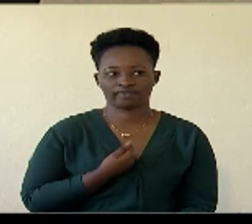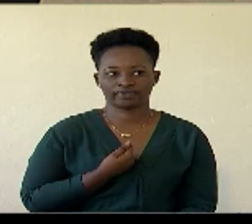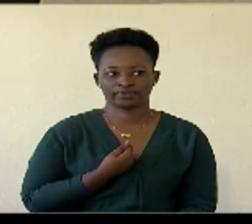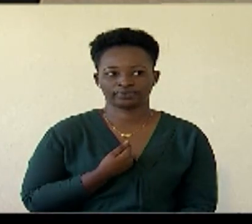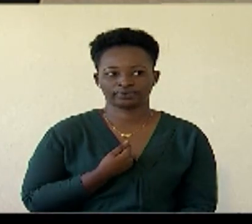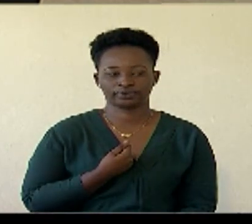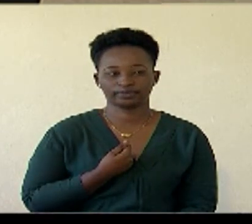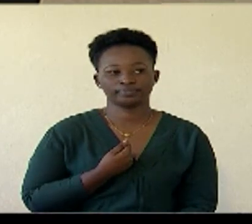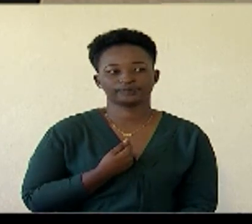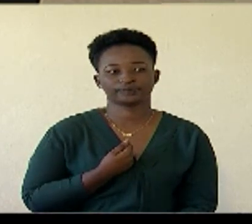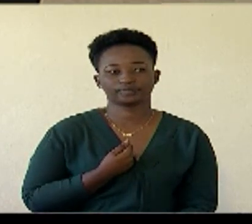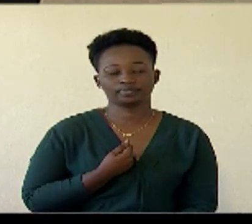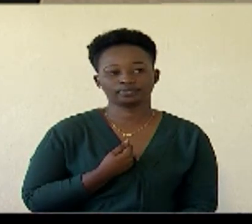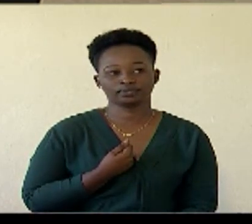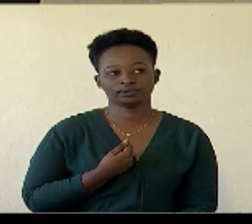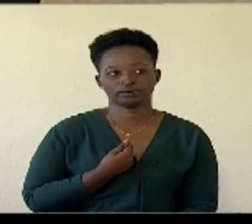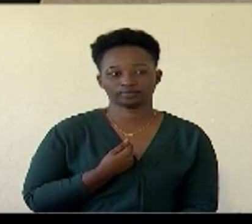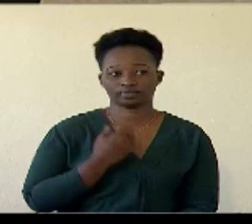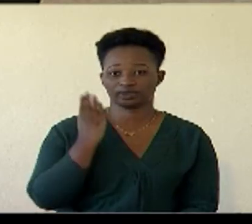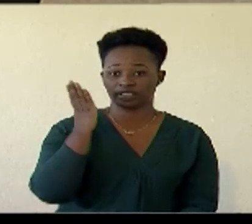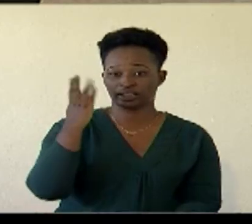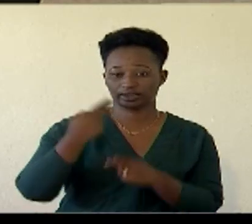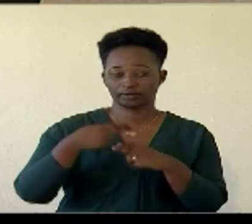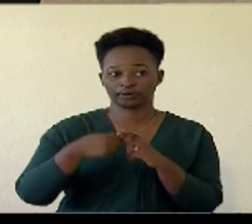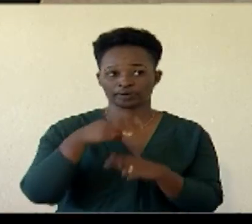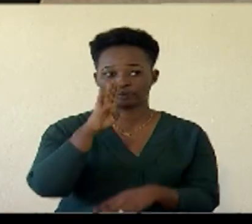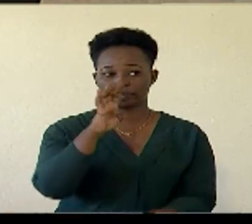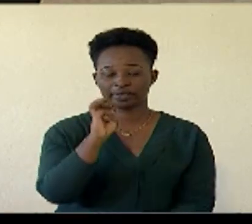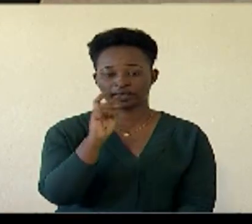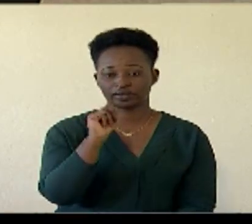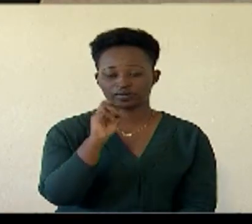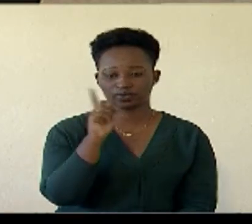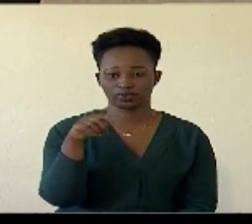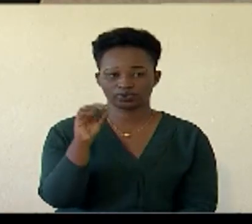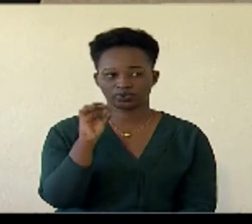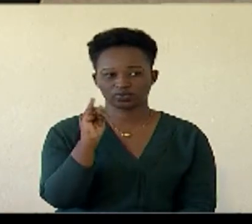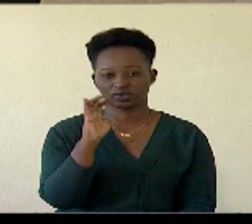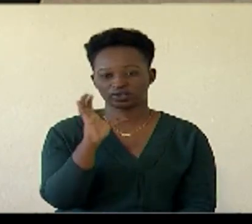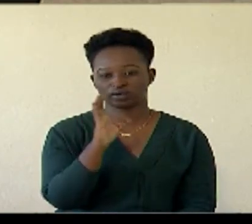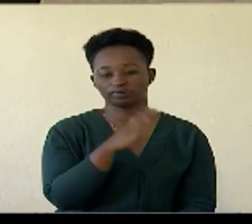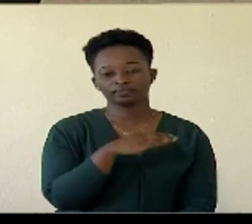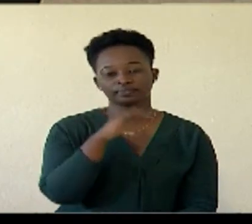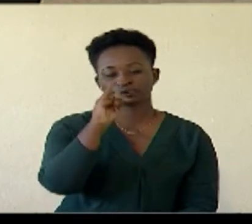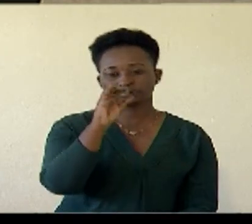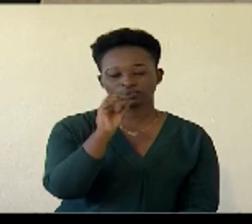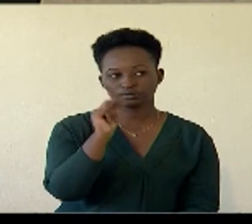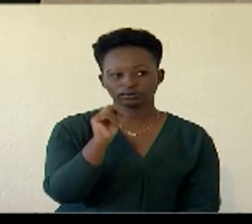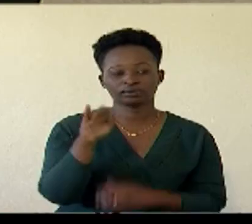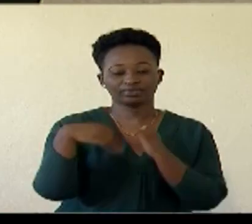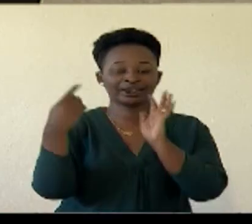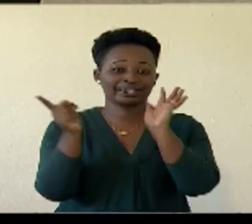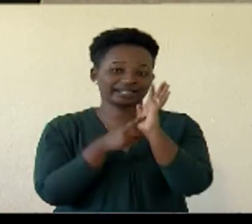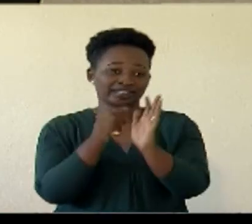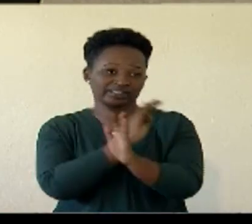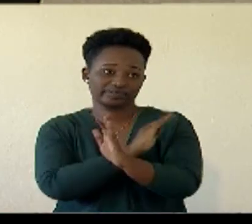compound over here. So this is the benzoate ion here. So the negative charge over